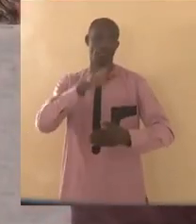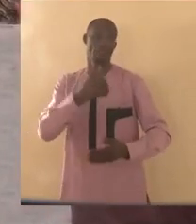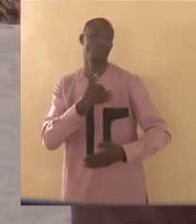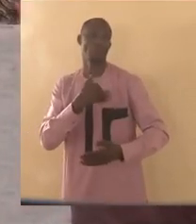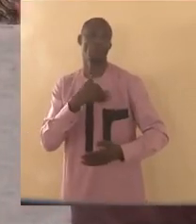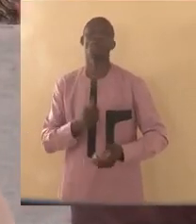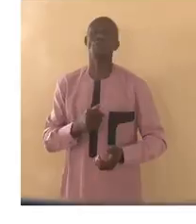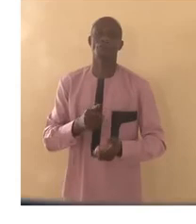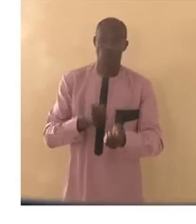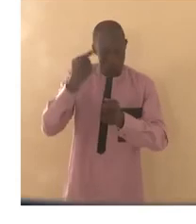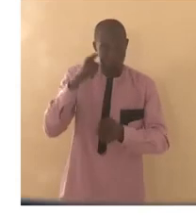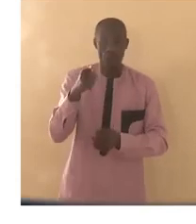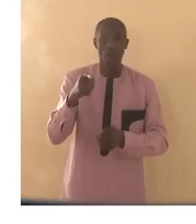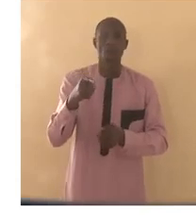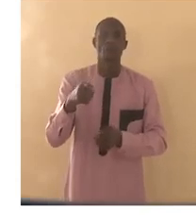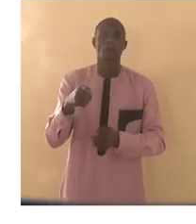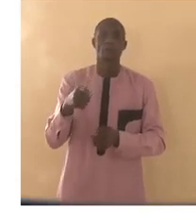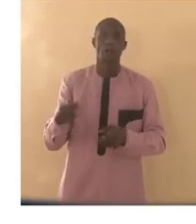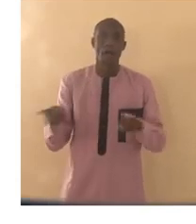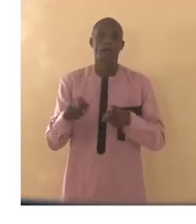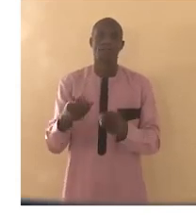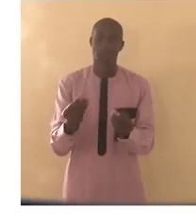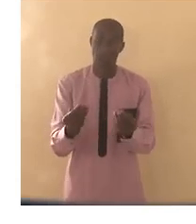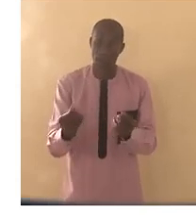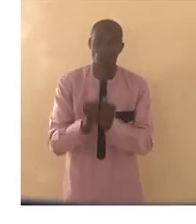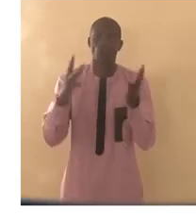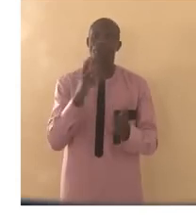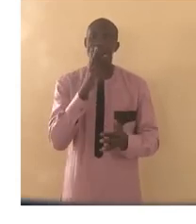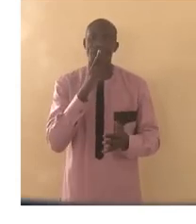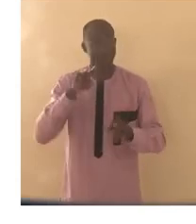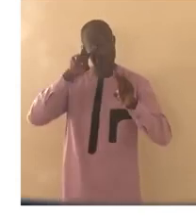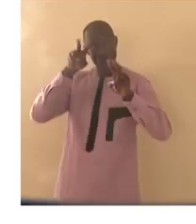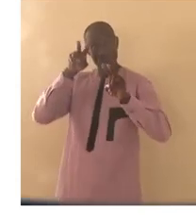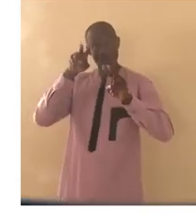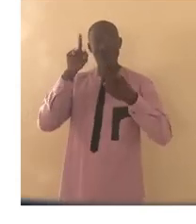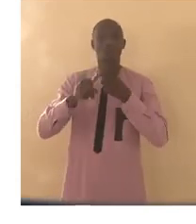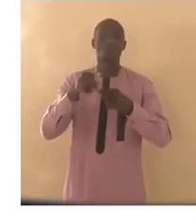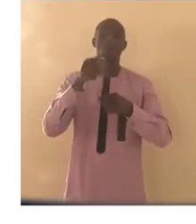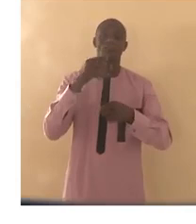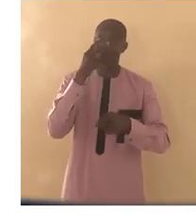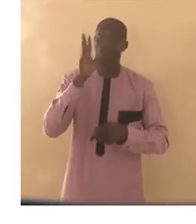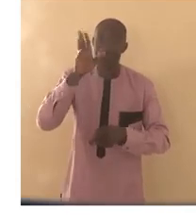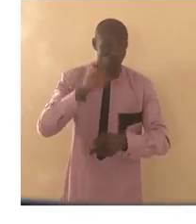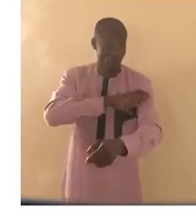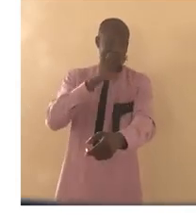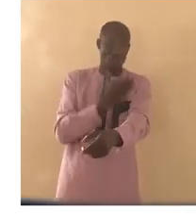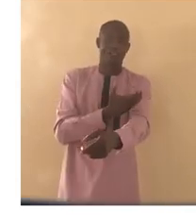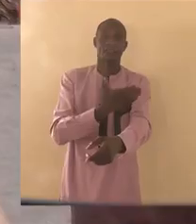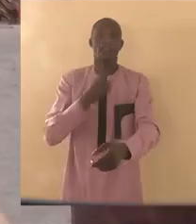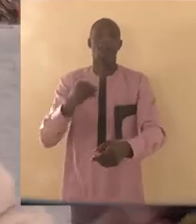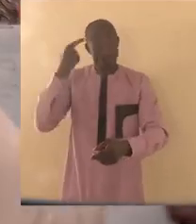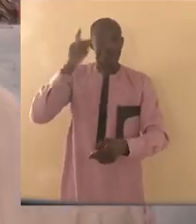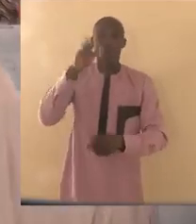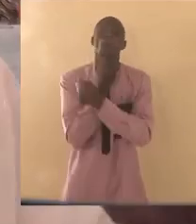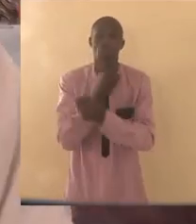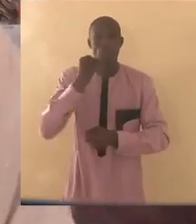My body pines for you like a dry, weary land without water. So I gaze on you in the sanctuary to see your strength and your glory. For